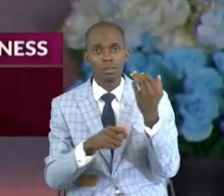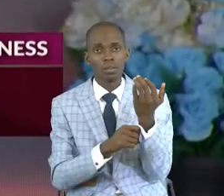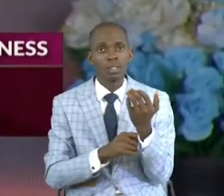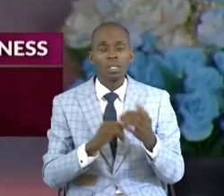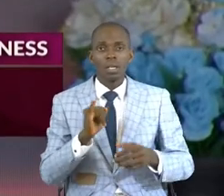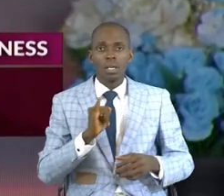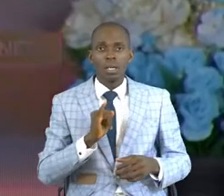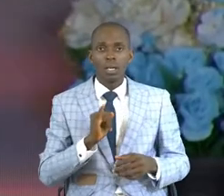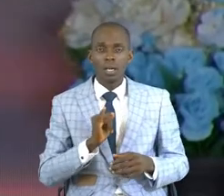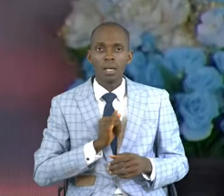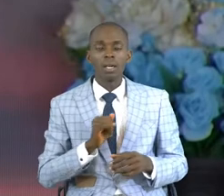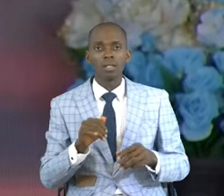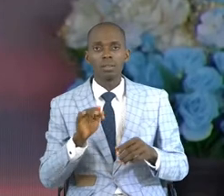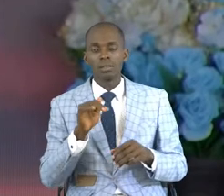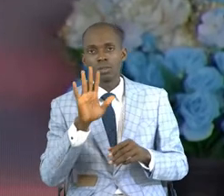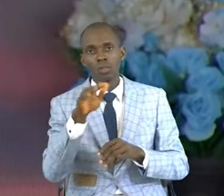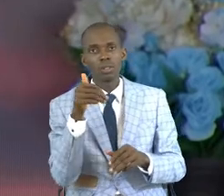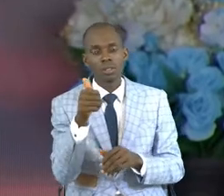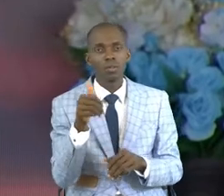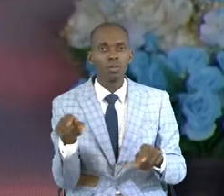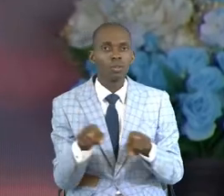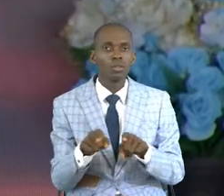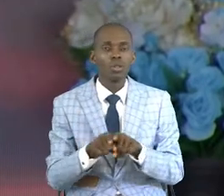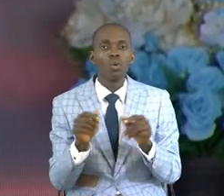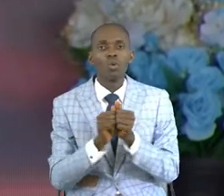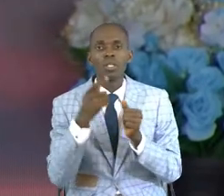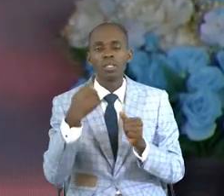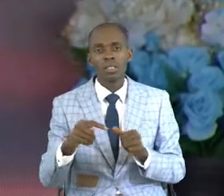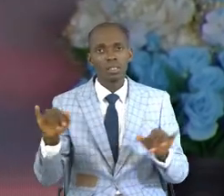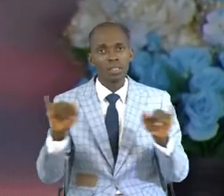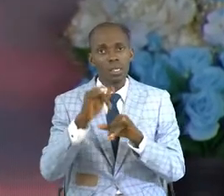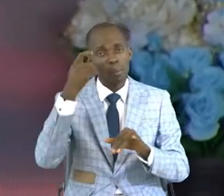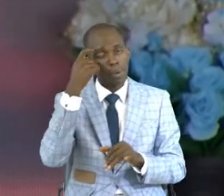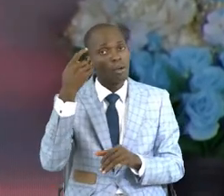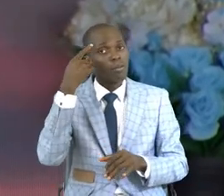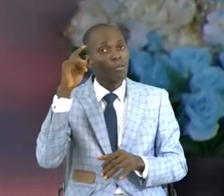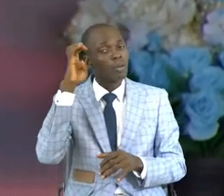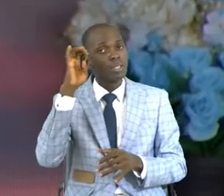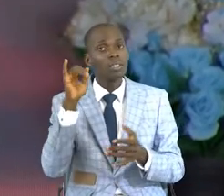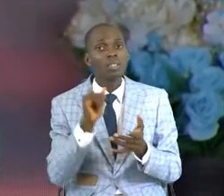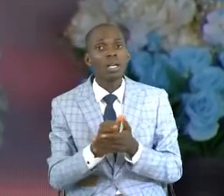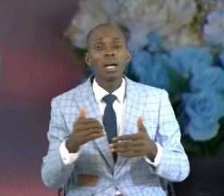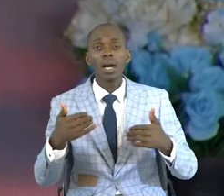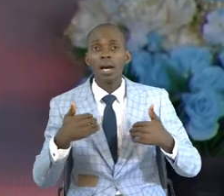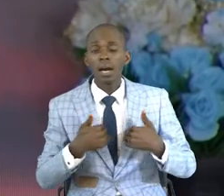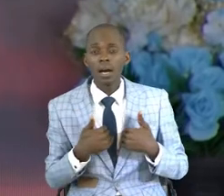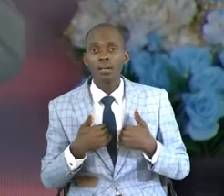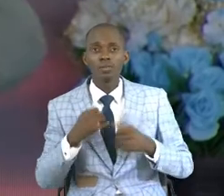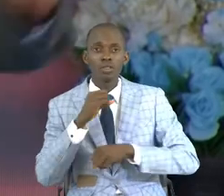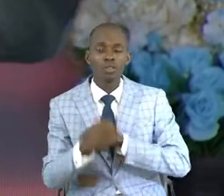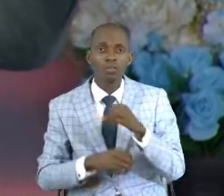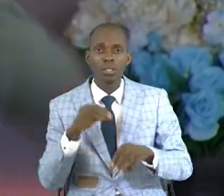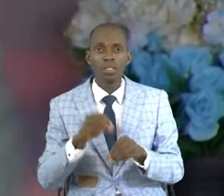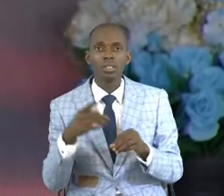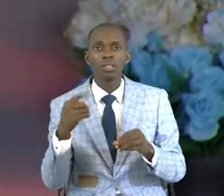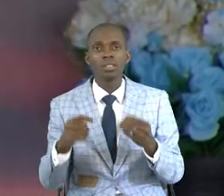yourselves likewise with the same mind. For he that has suffered in the flesh has